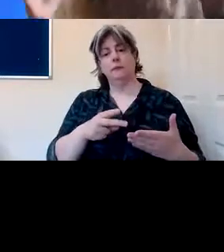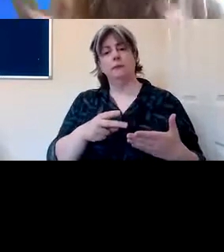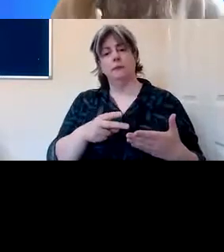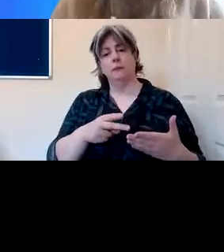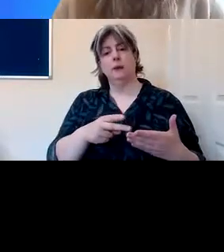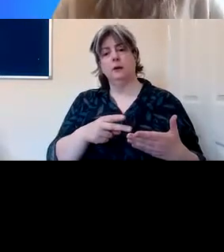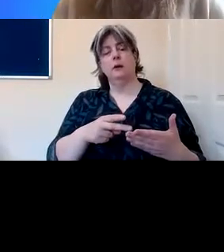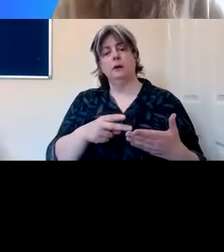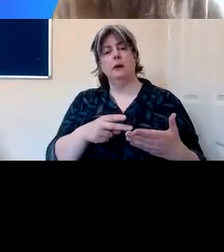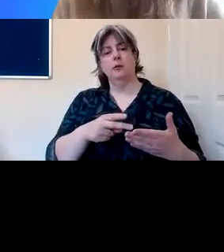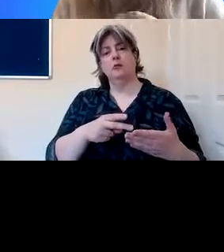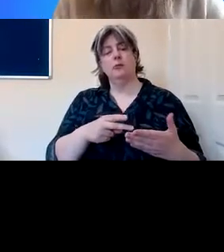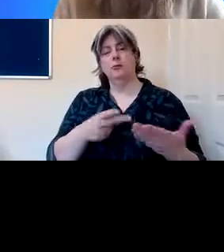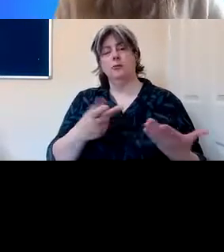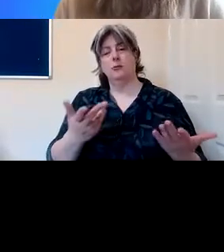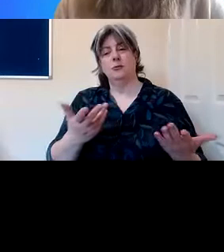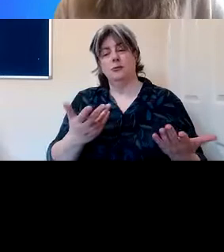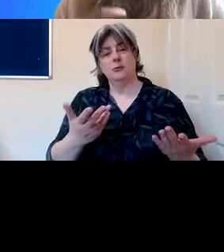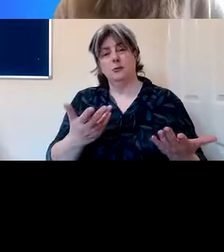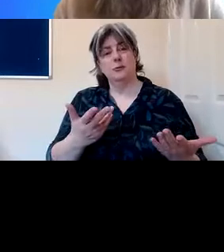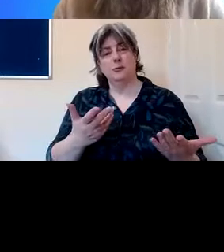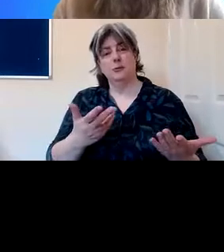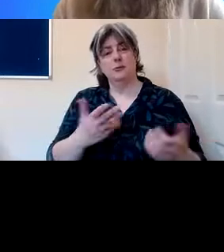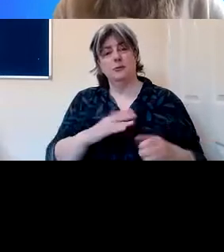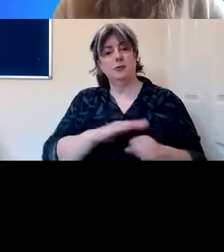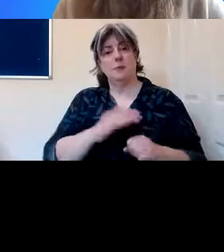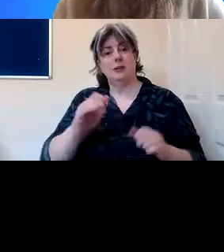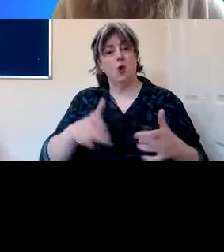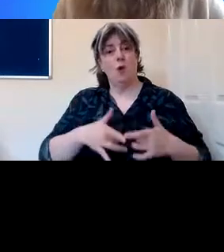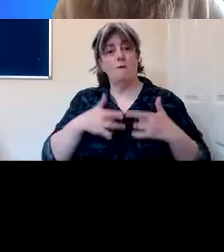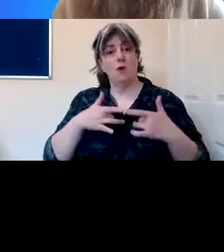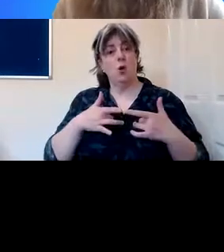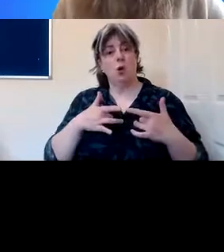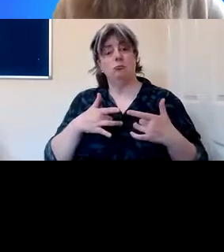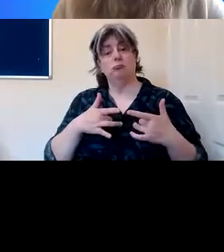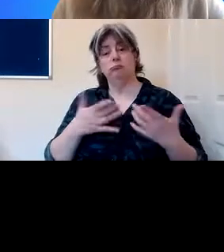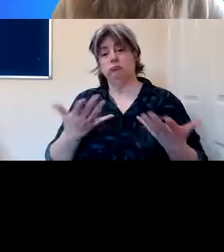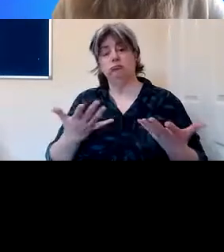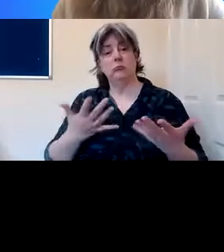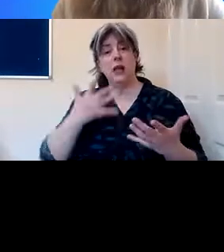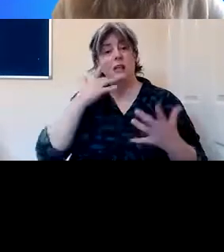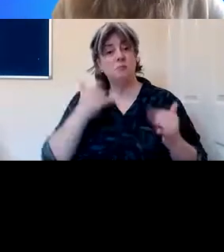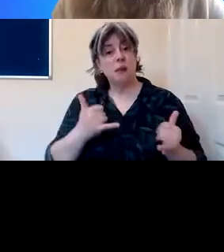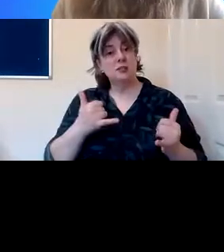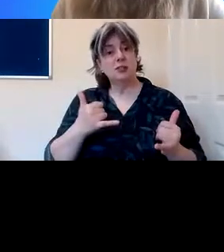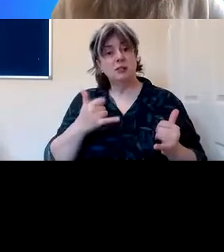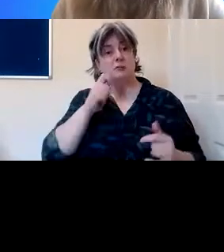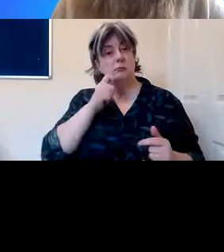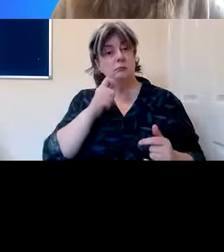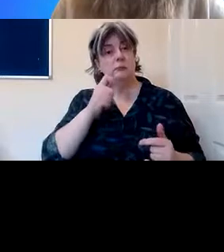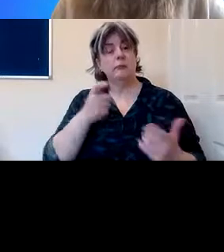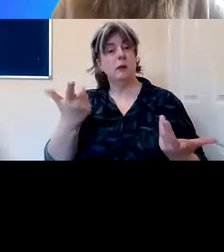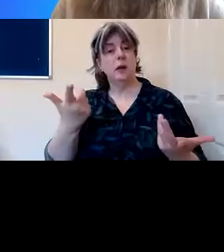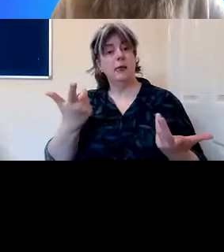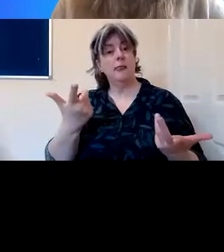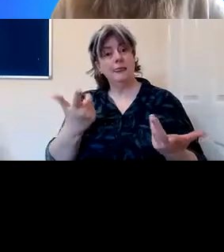we dress it up, inspection is going to bring a huge amount of stress and strain to schools. And it's not